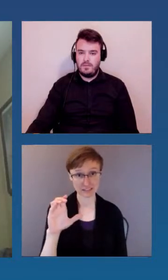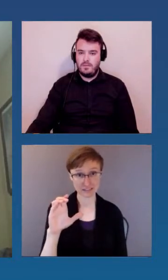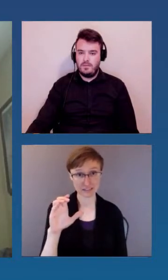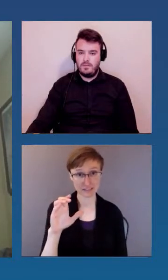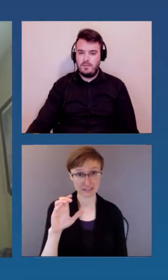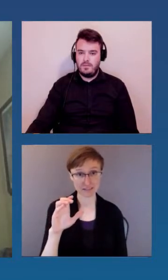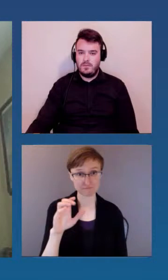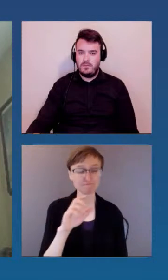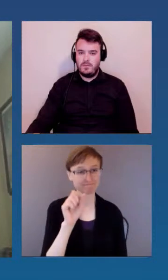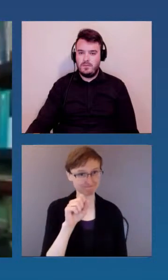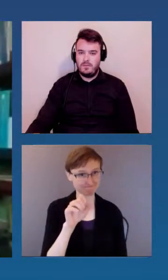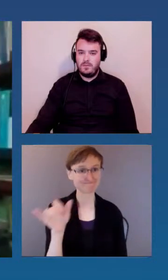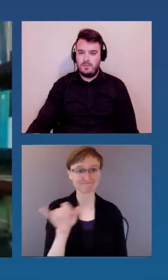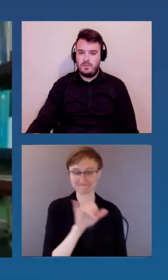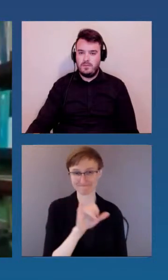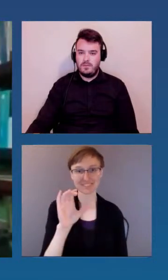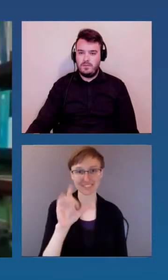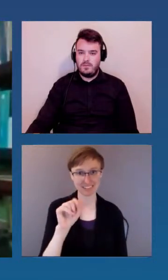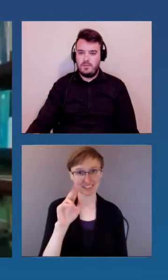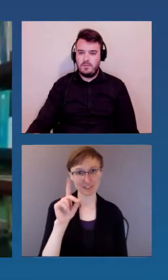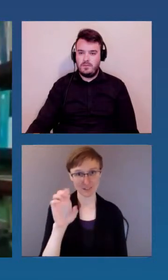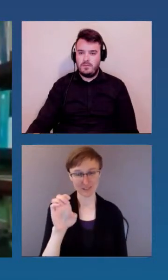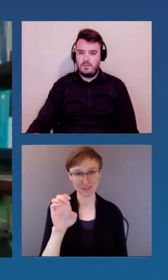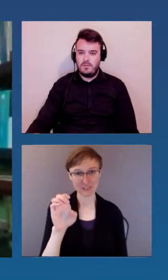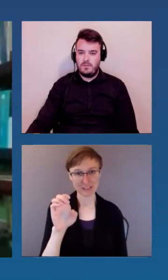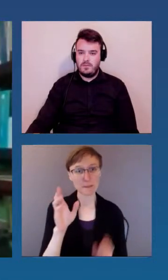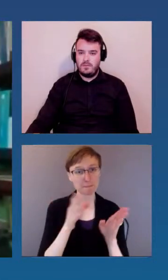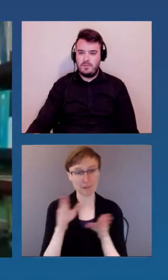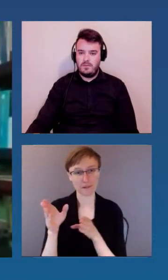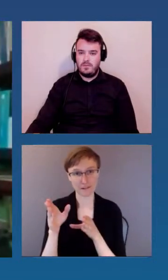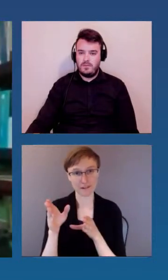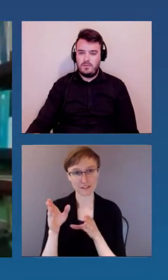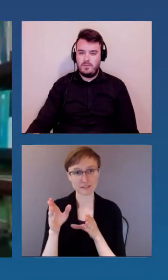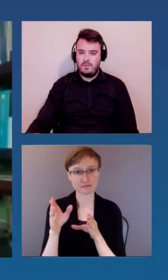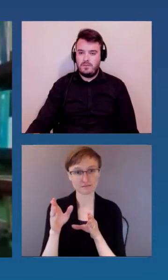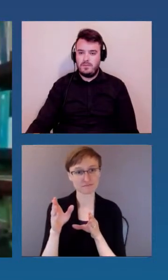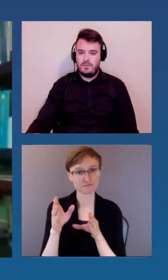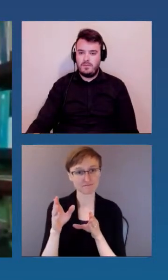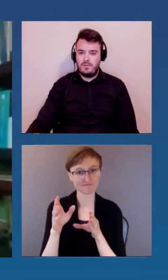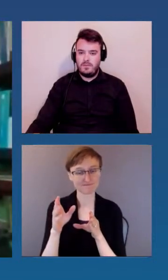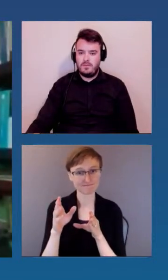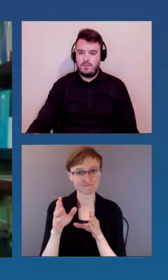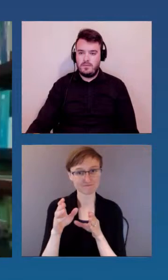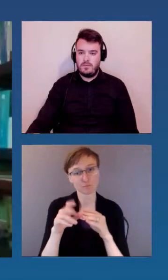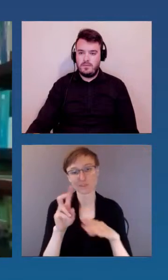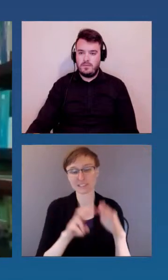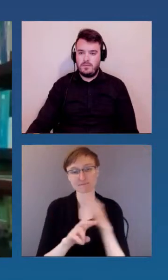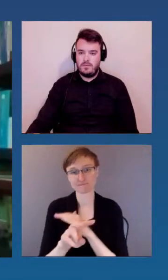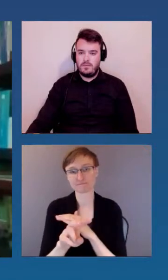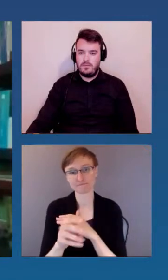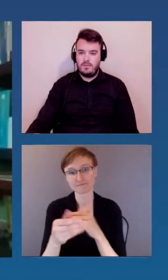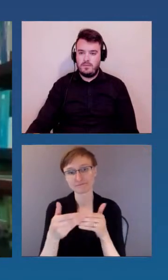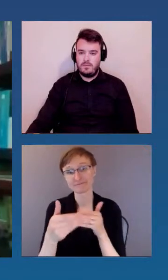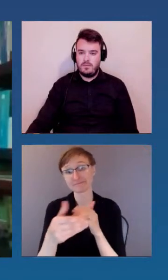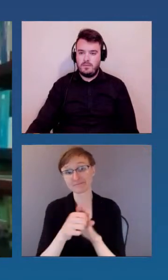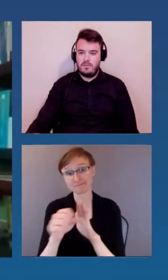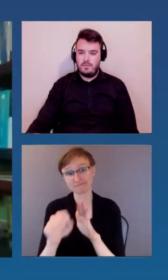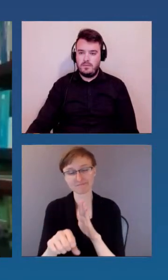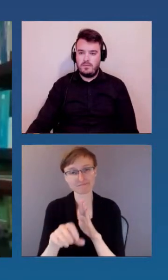Claude here from Algonquin College. I can go first because I recently announced that we would be following the same approach that we